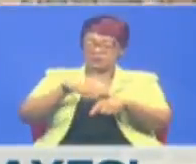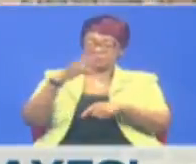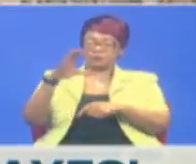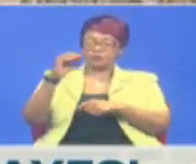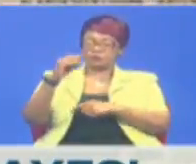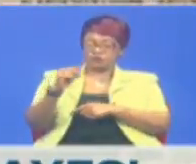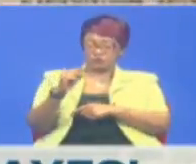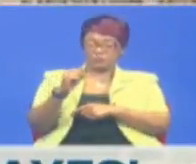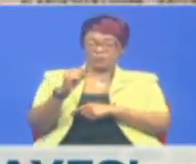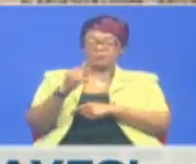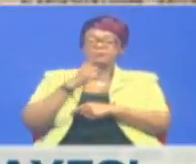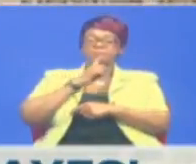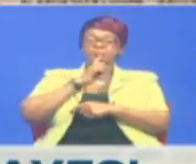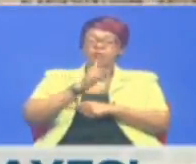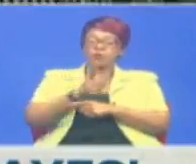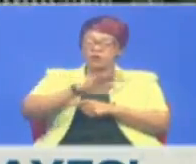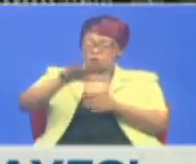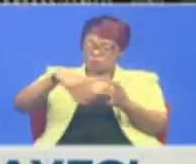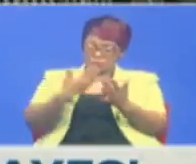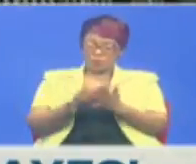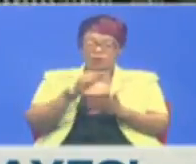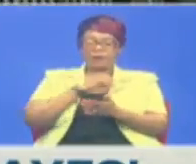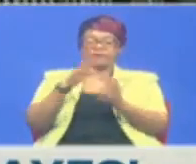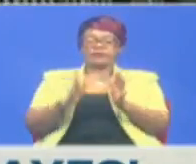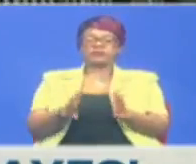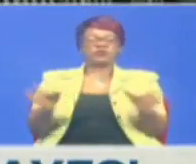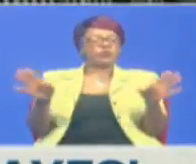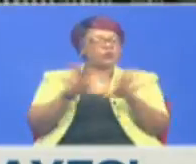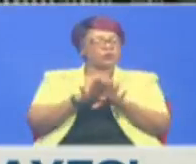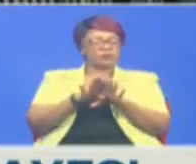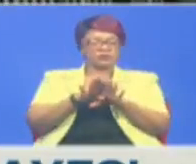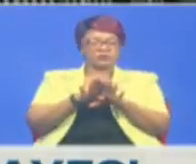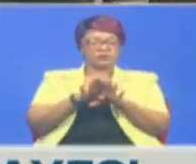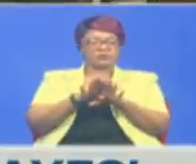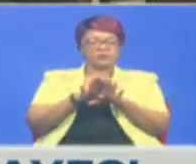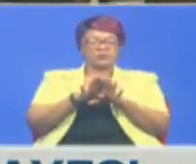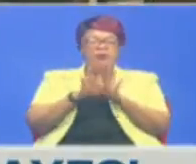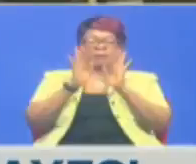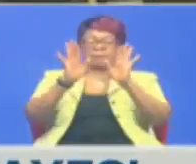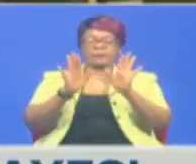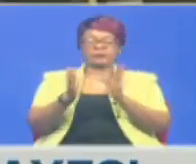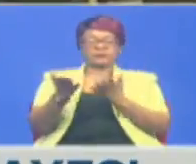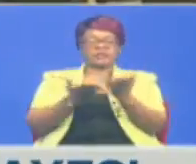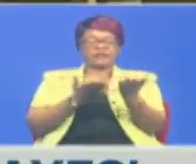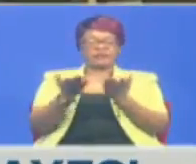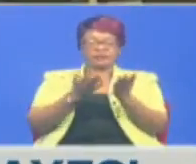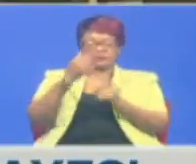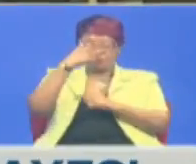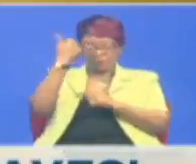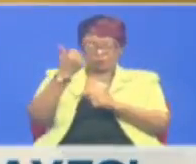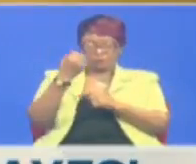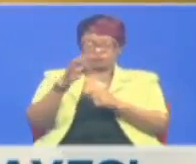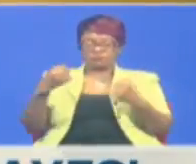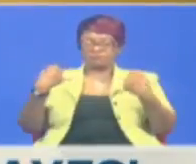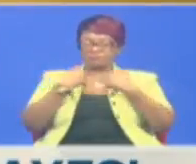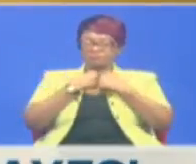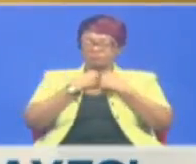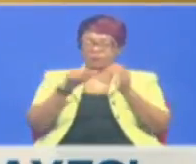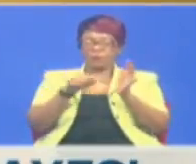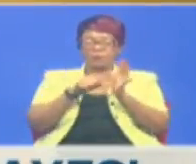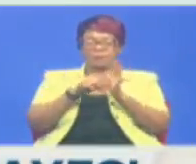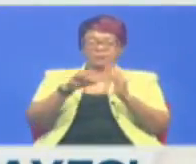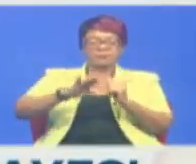Governors directed all governors to shut down non-essential services due to a crash crisis in the